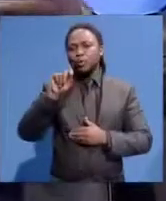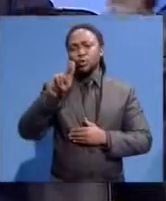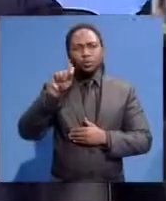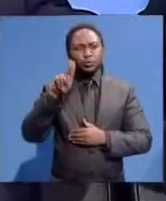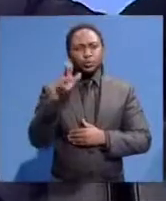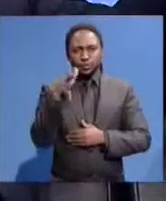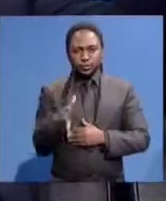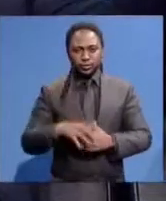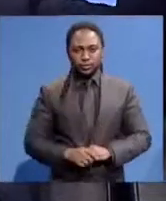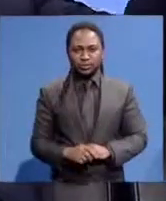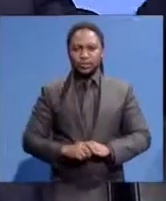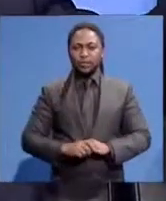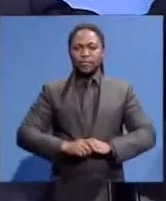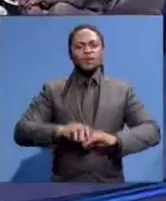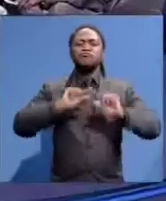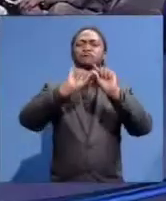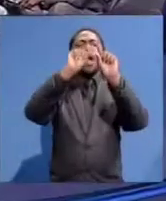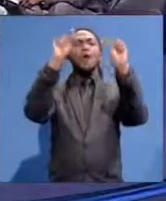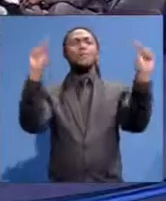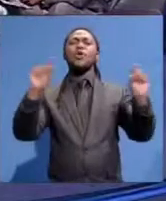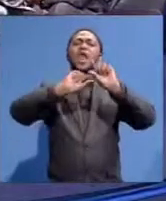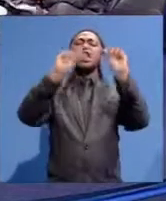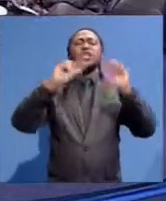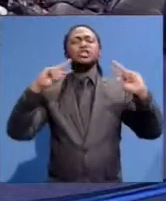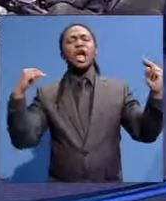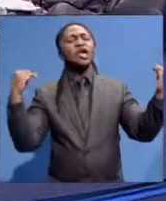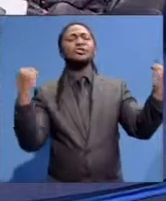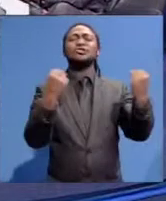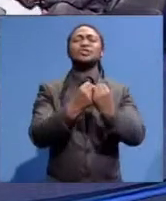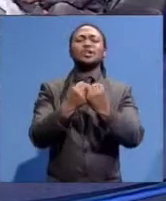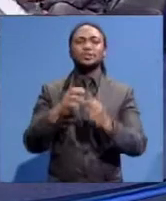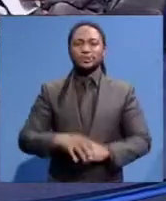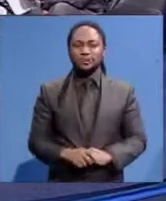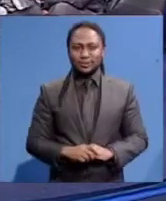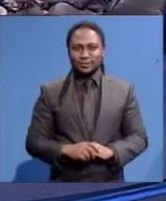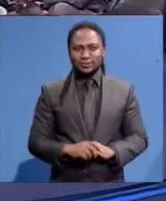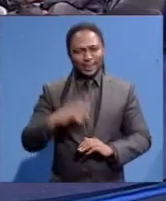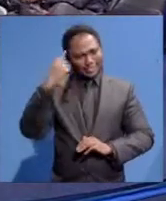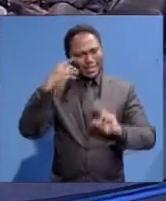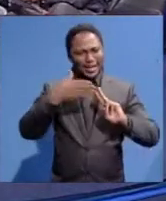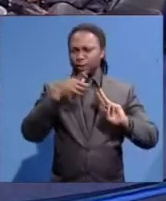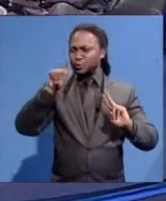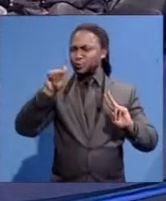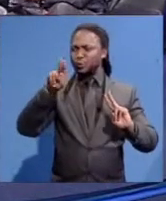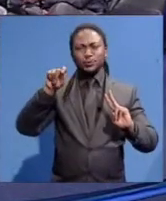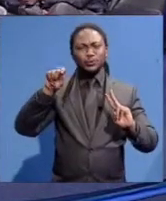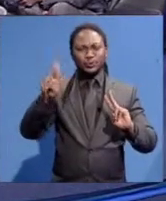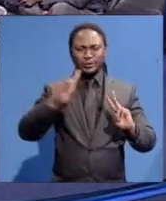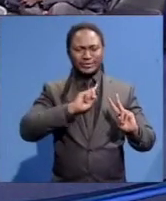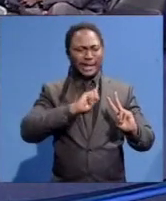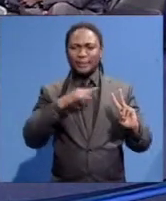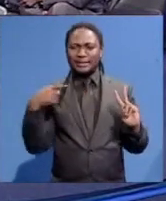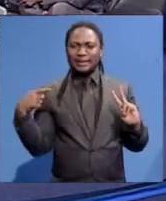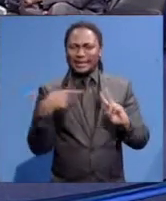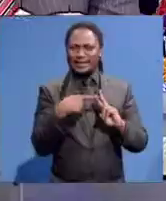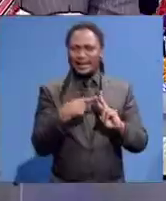The Rainbow Nation. No, I just thought you're as animated as him, full of poignancy, and